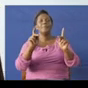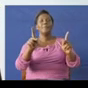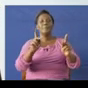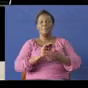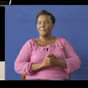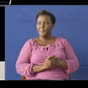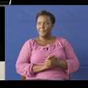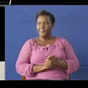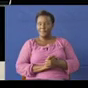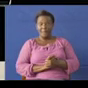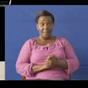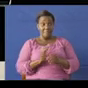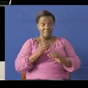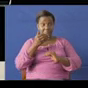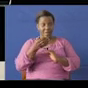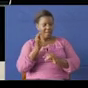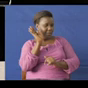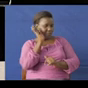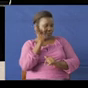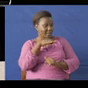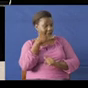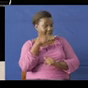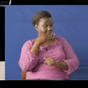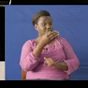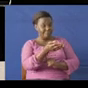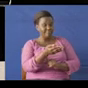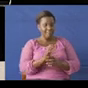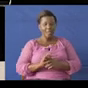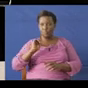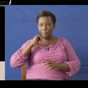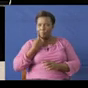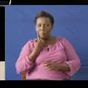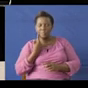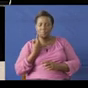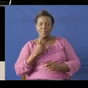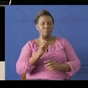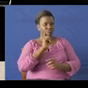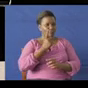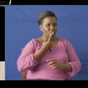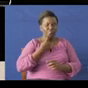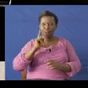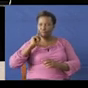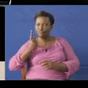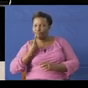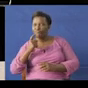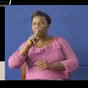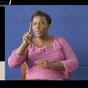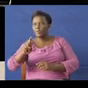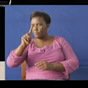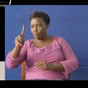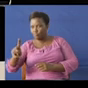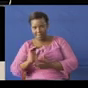anything? Good. After listening to the passage, let's try to answer a couple of questions